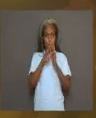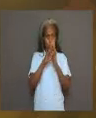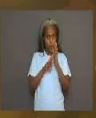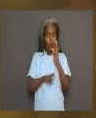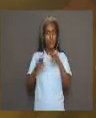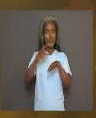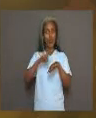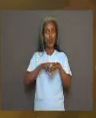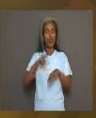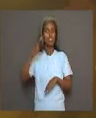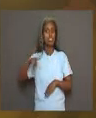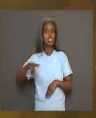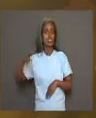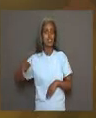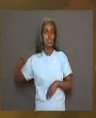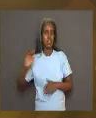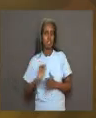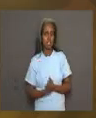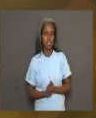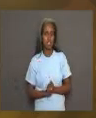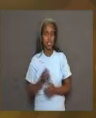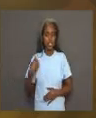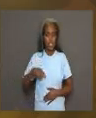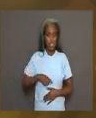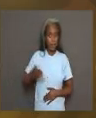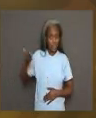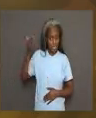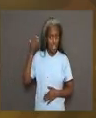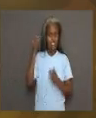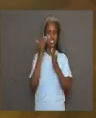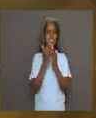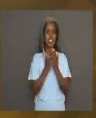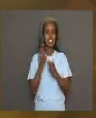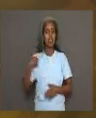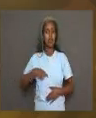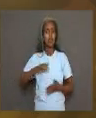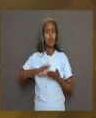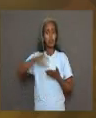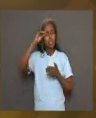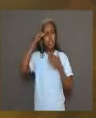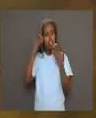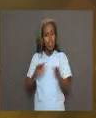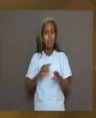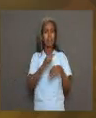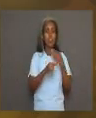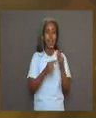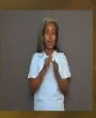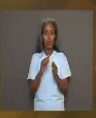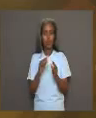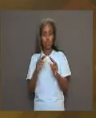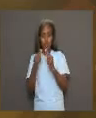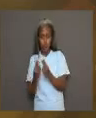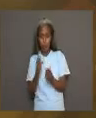on statistics. In our last lesson, we learned about grouped